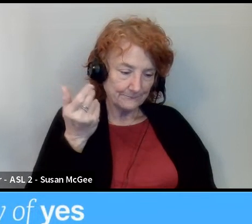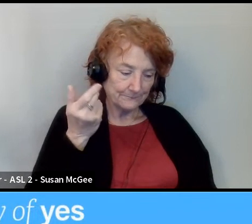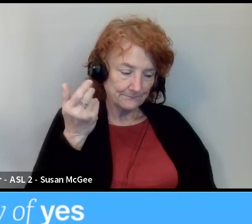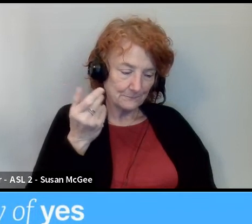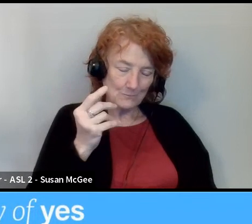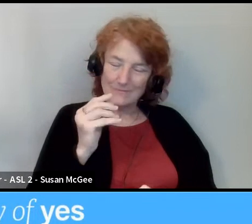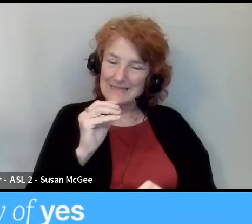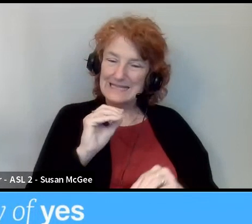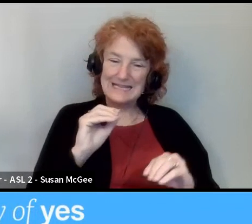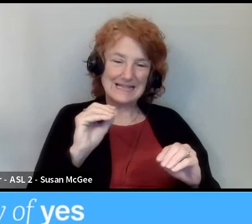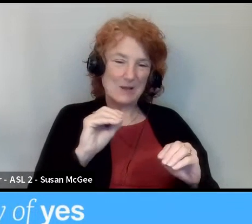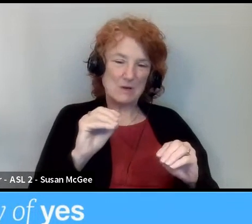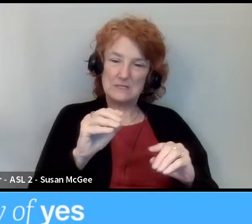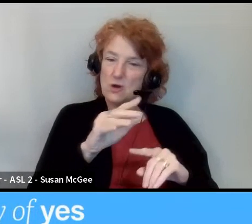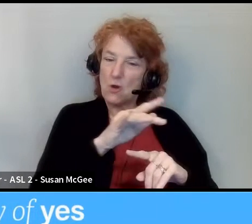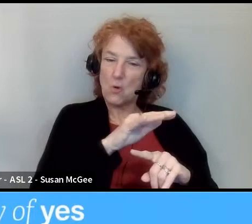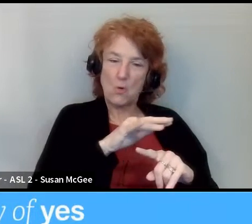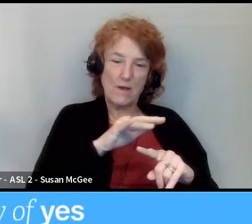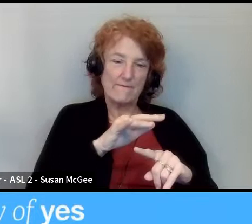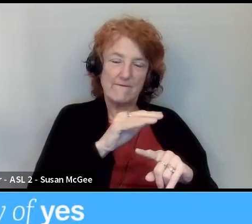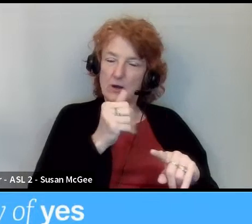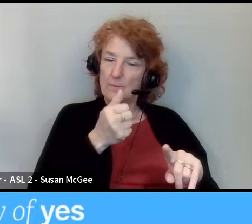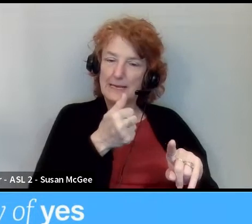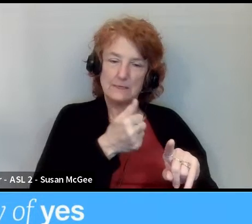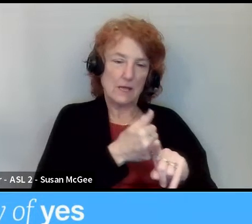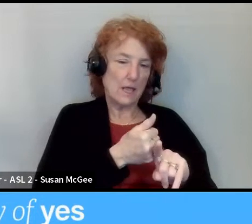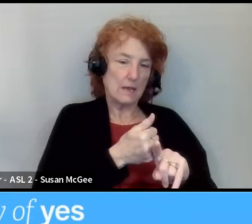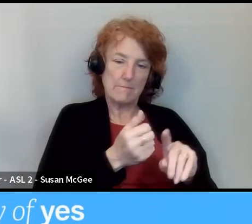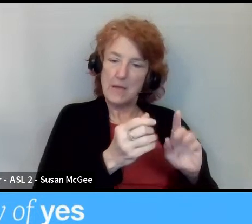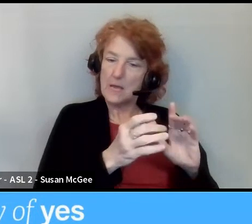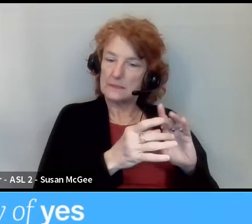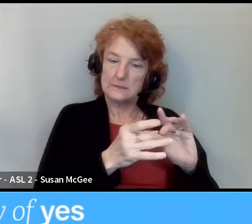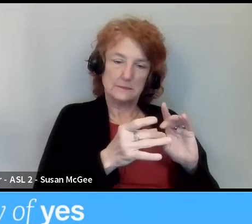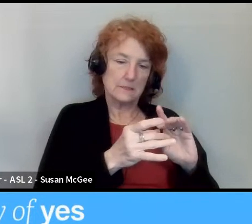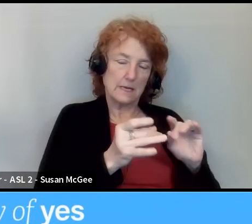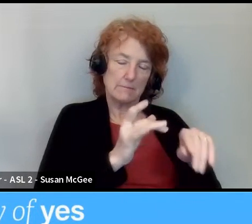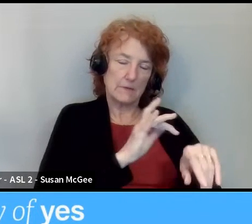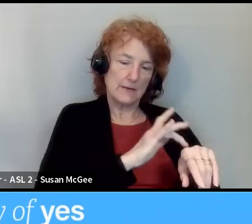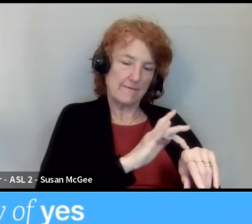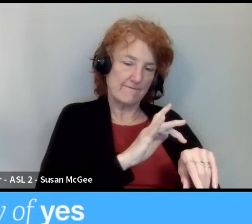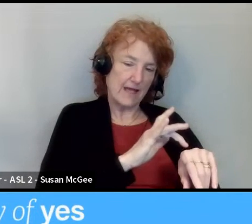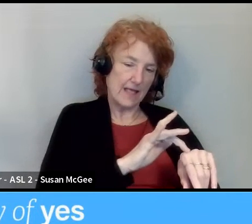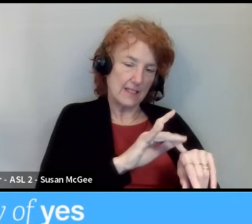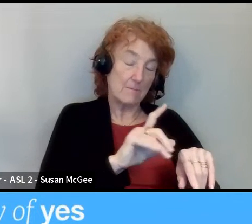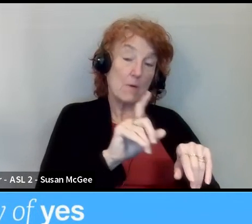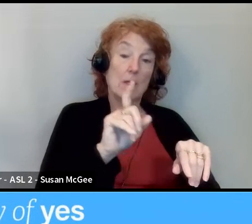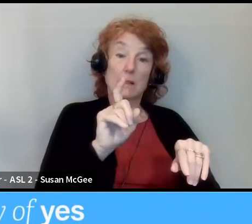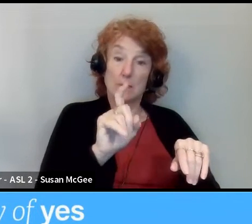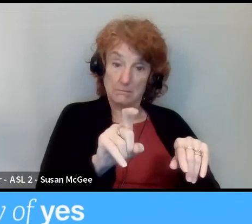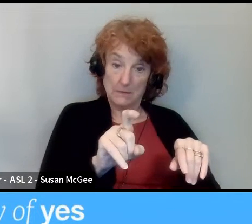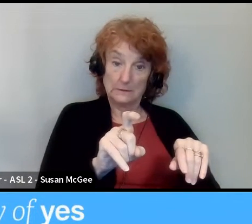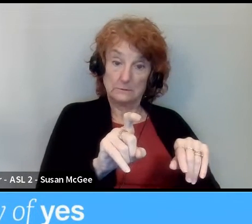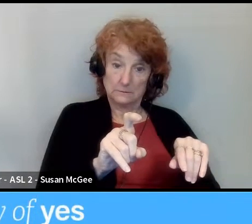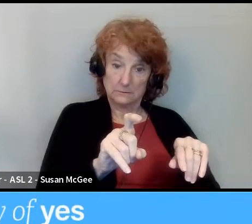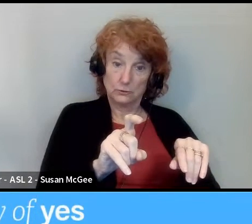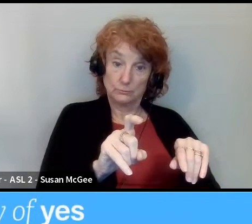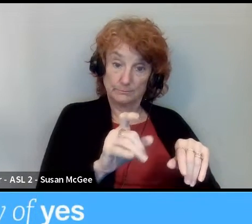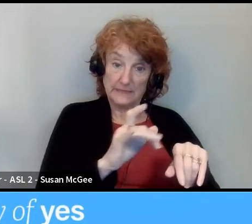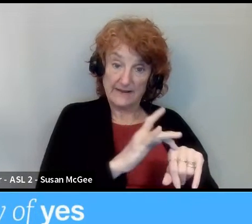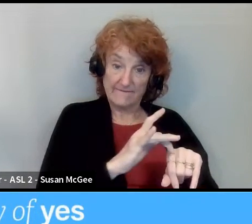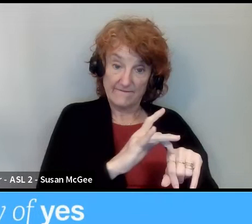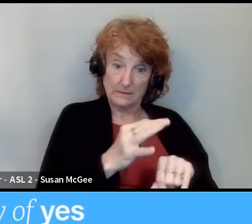environmental impact statement currently available, but it should be soon. Am I